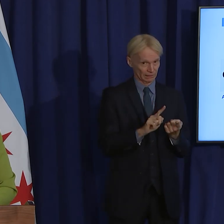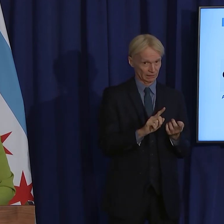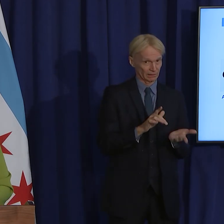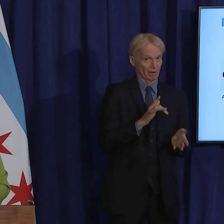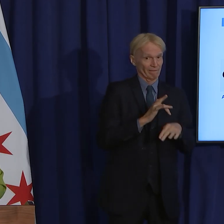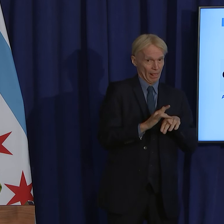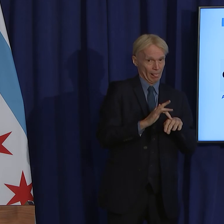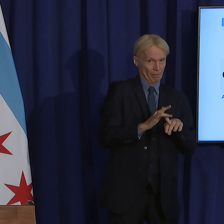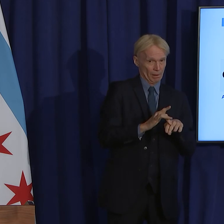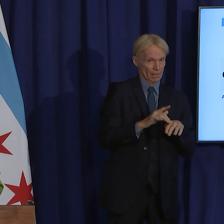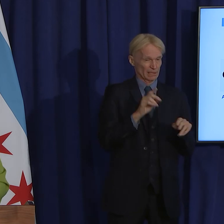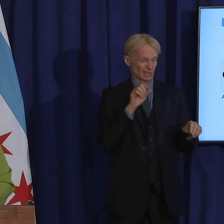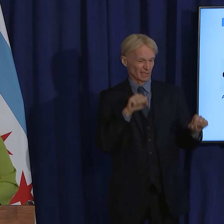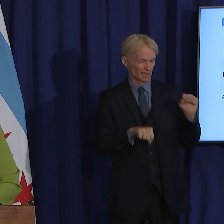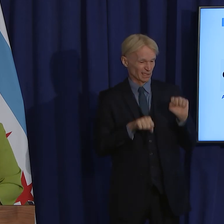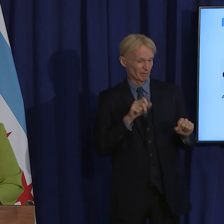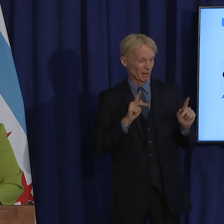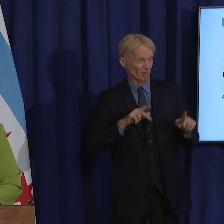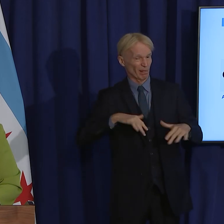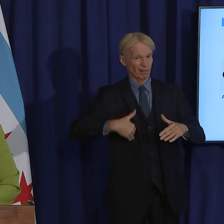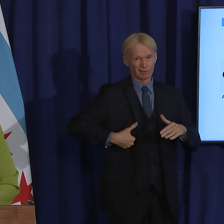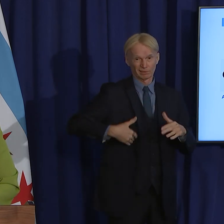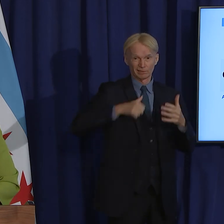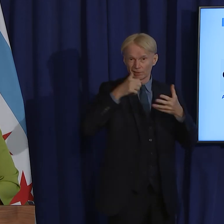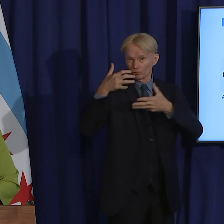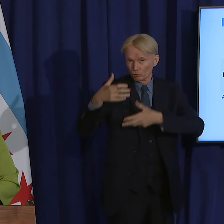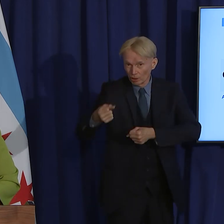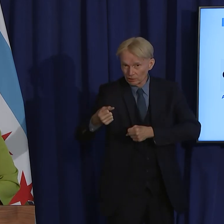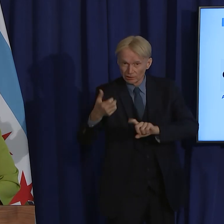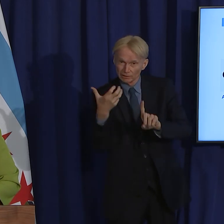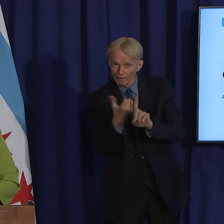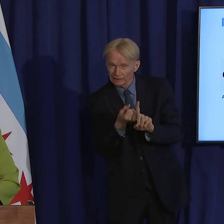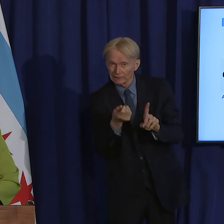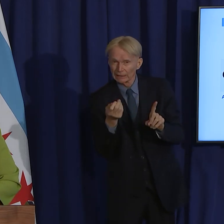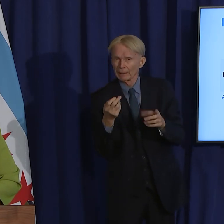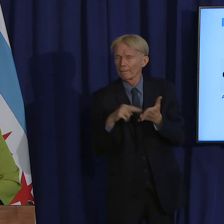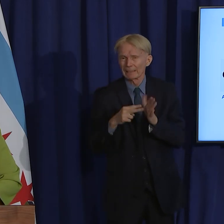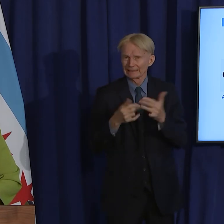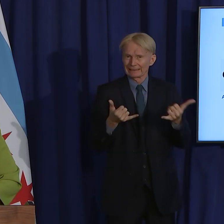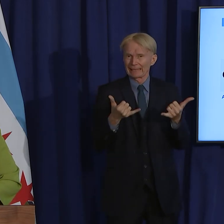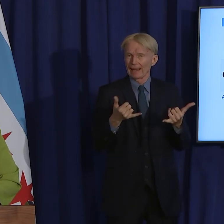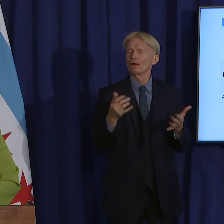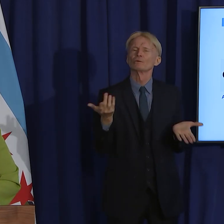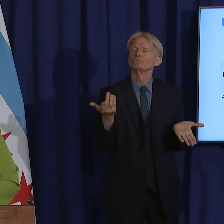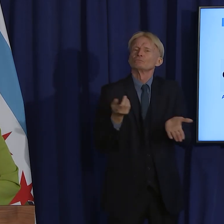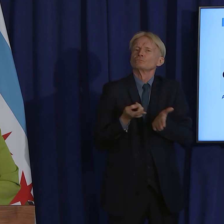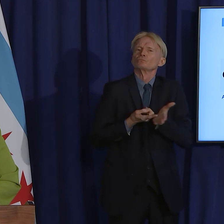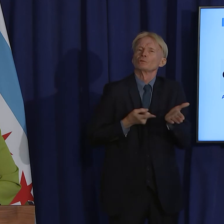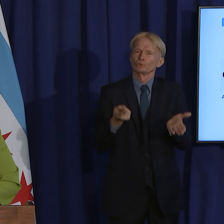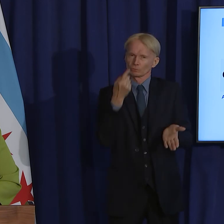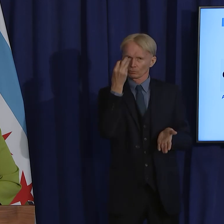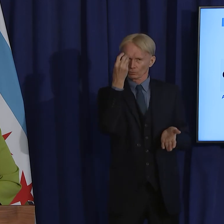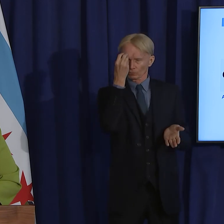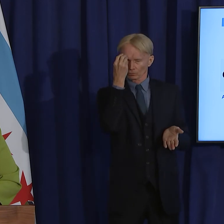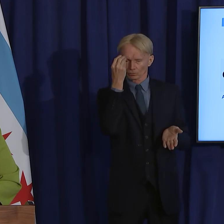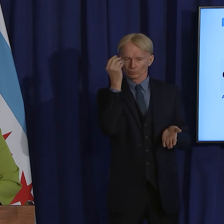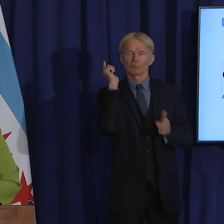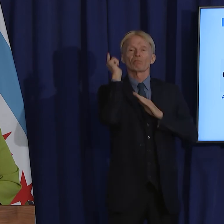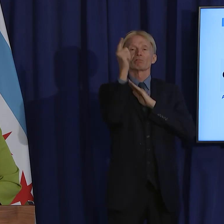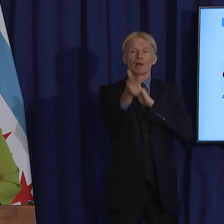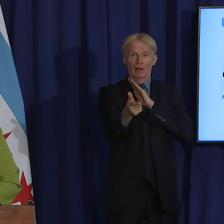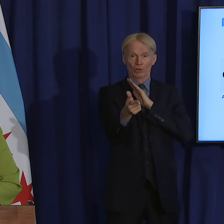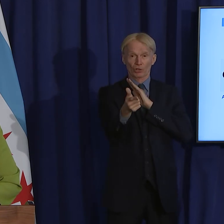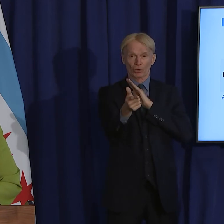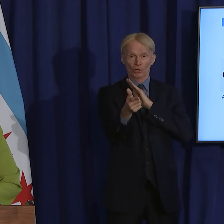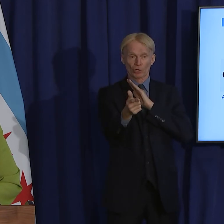available, greater hesitancy or greater distrust, what concerns do you have that the impact of this overall could have